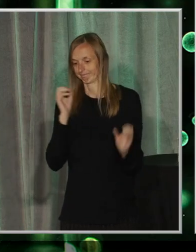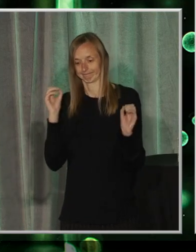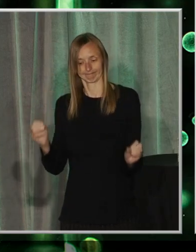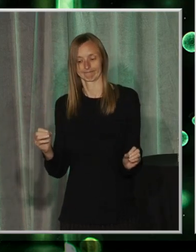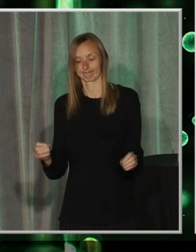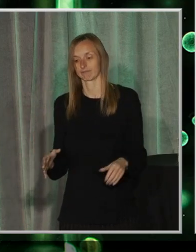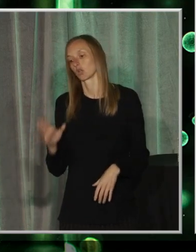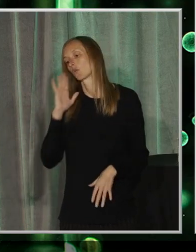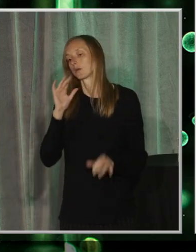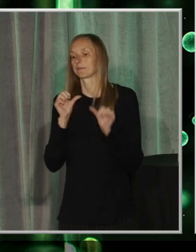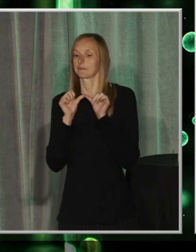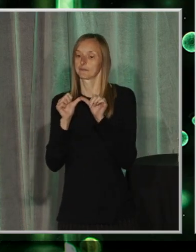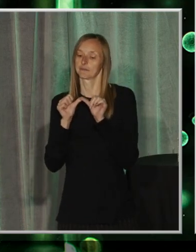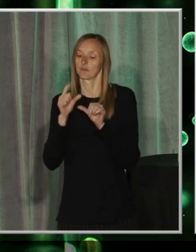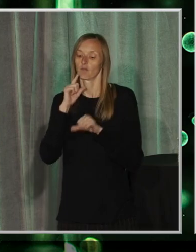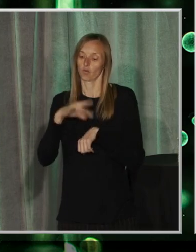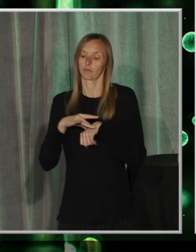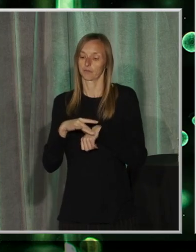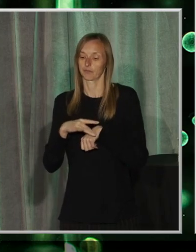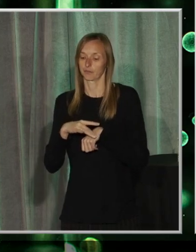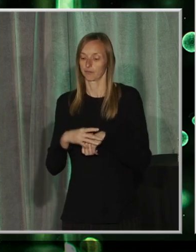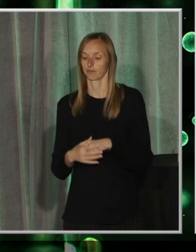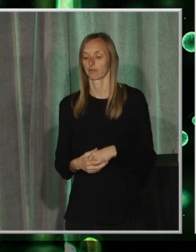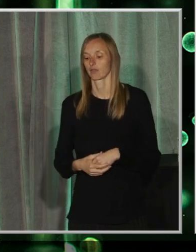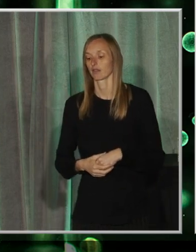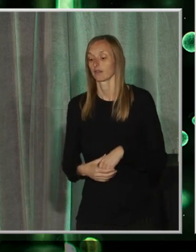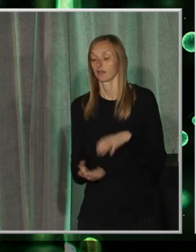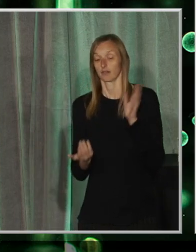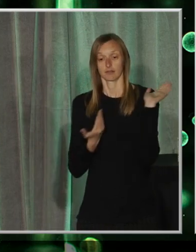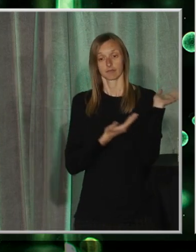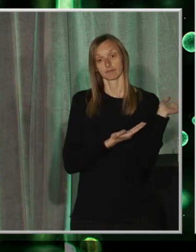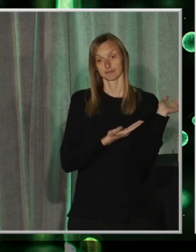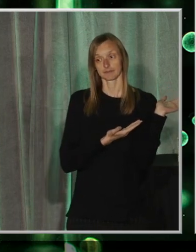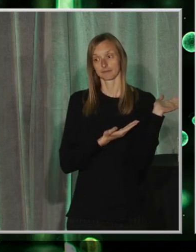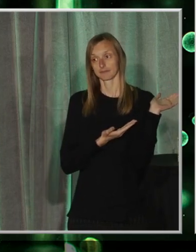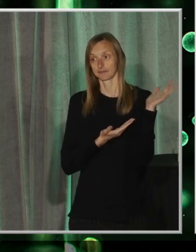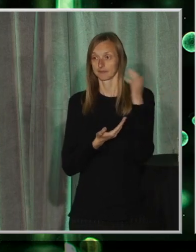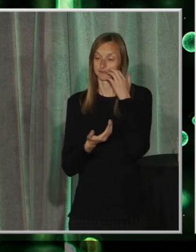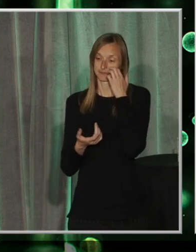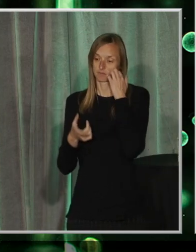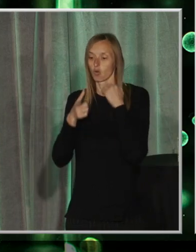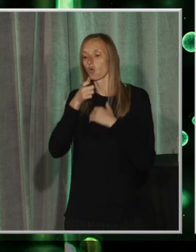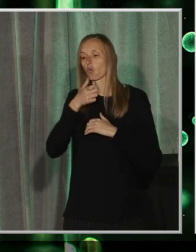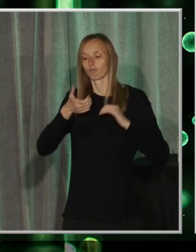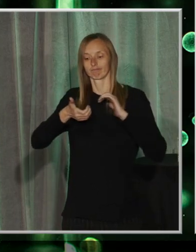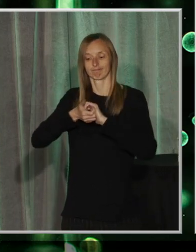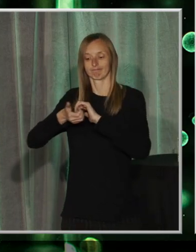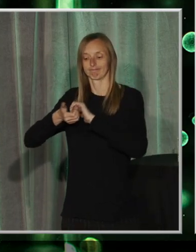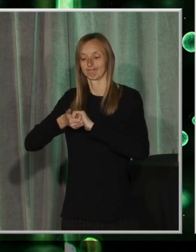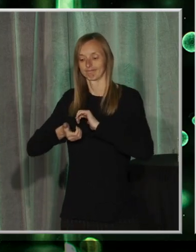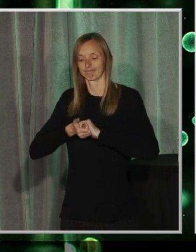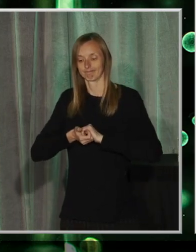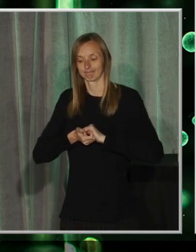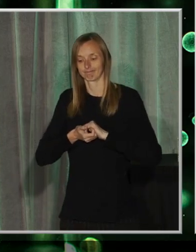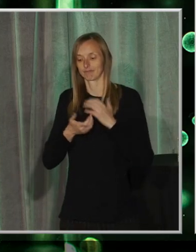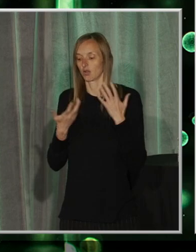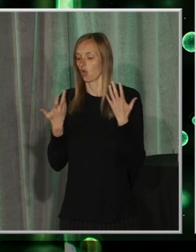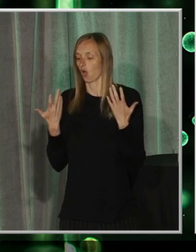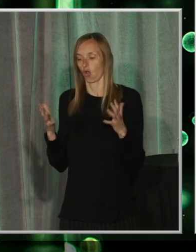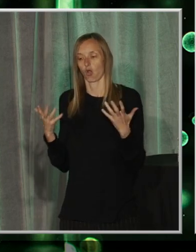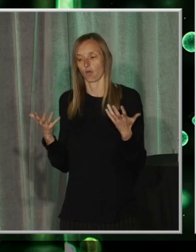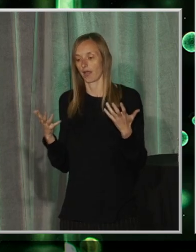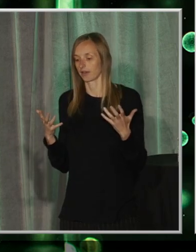it will be sustainable to the environment. Here are our partners that we've already managed